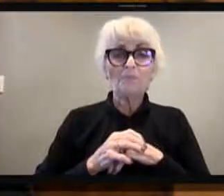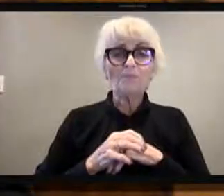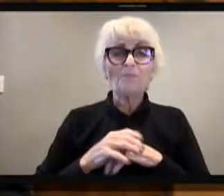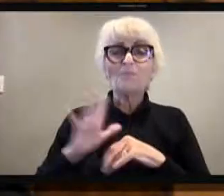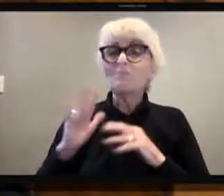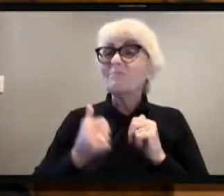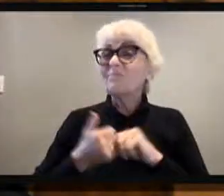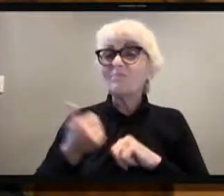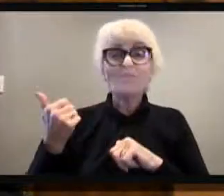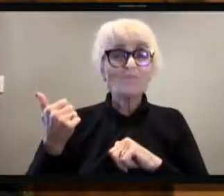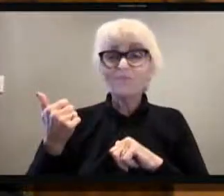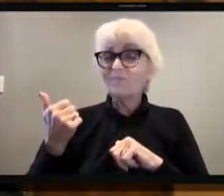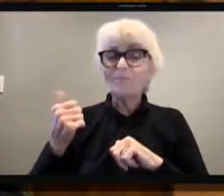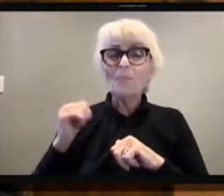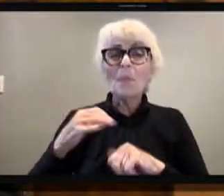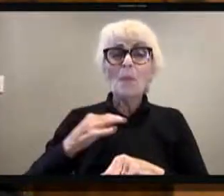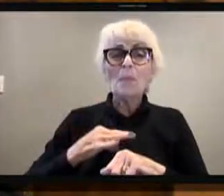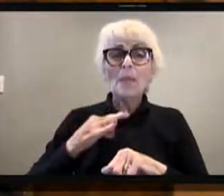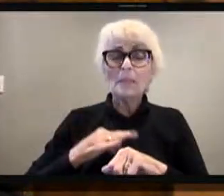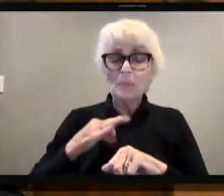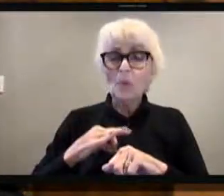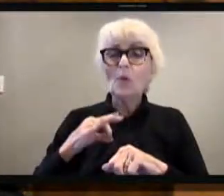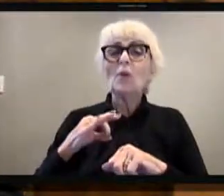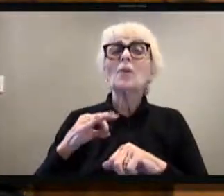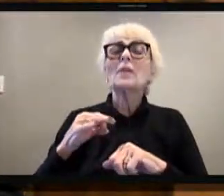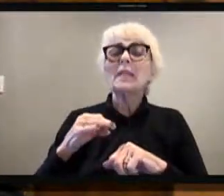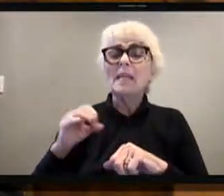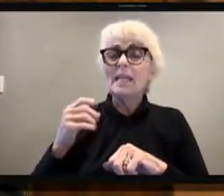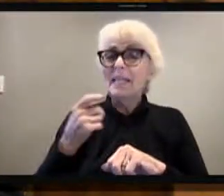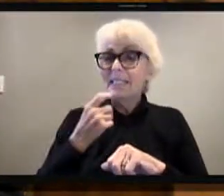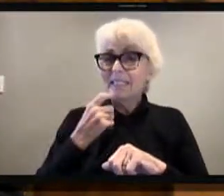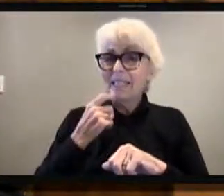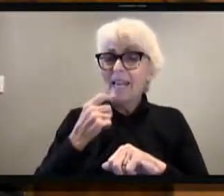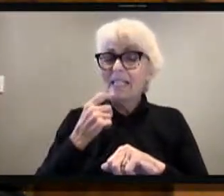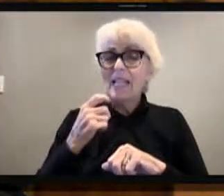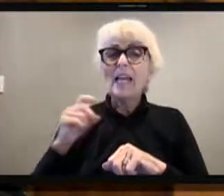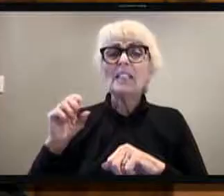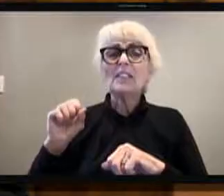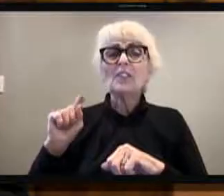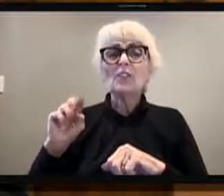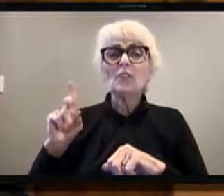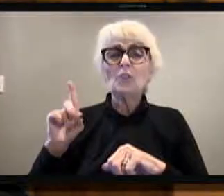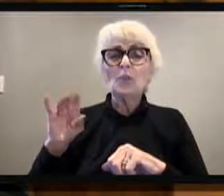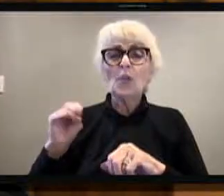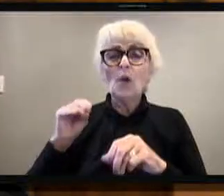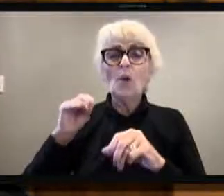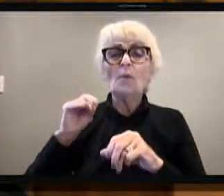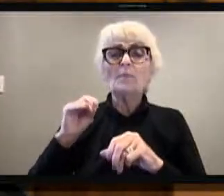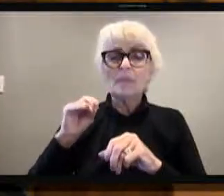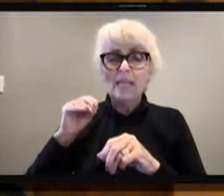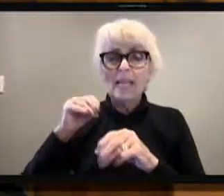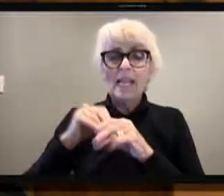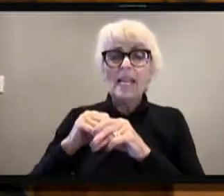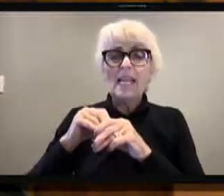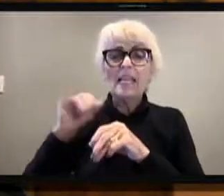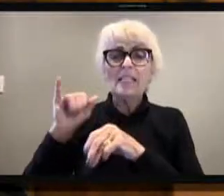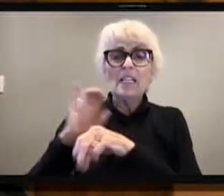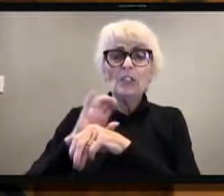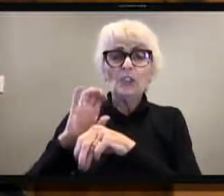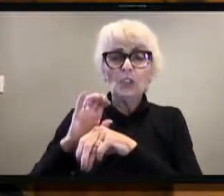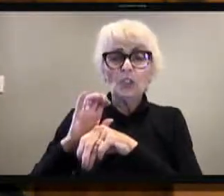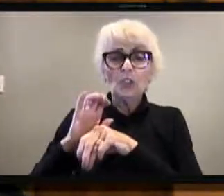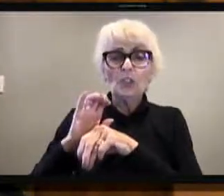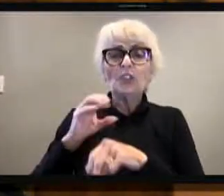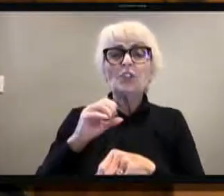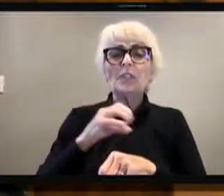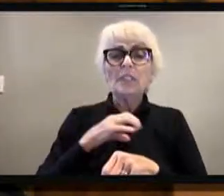Mostly, the Pittsburgh Stained Glass Studio did church commissions within the city of Pittsburgh. In particular, they did in East Liberty